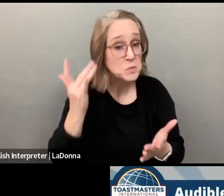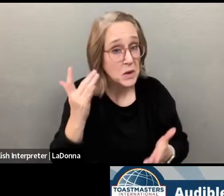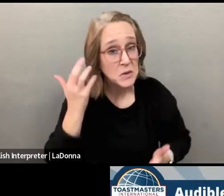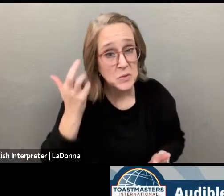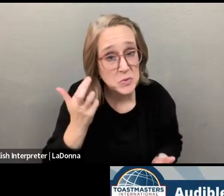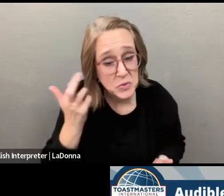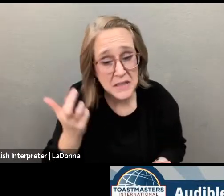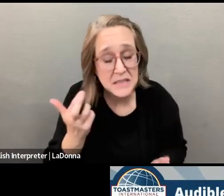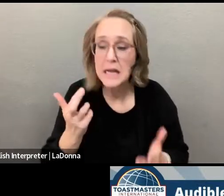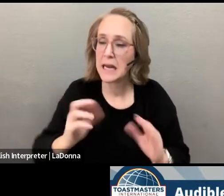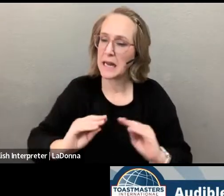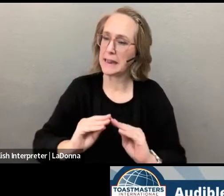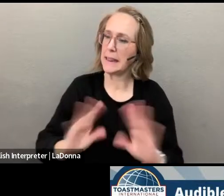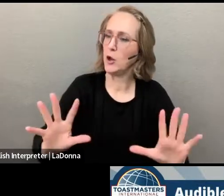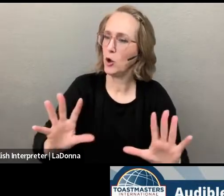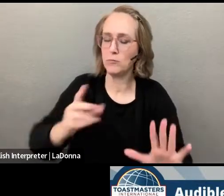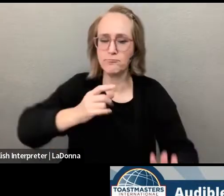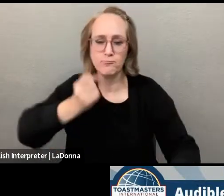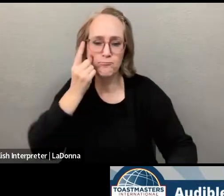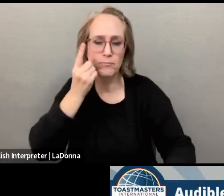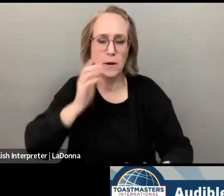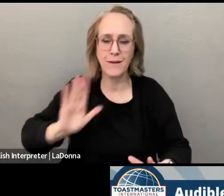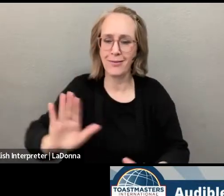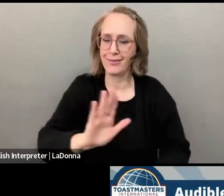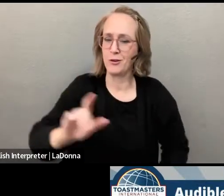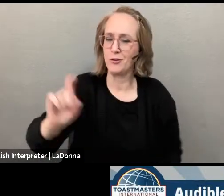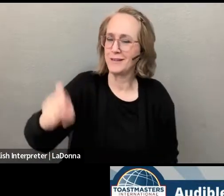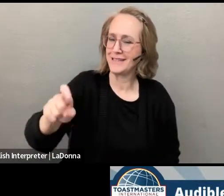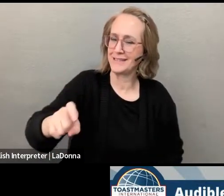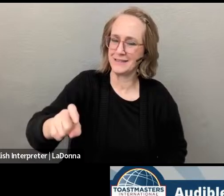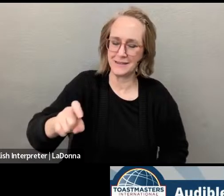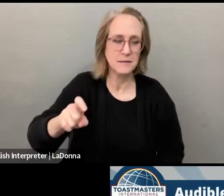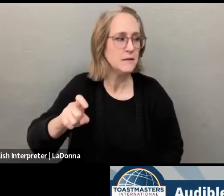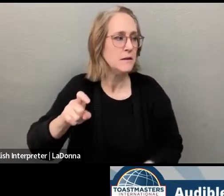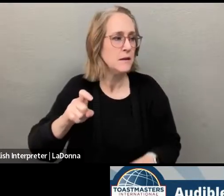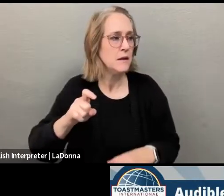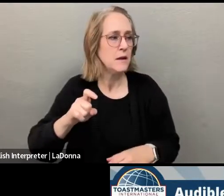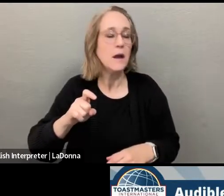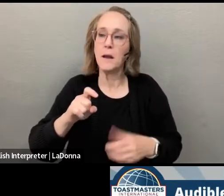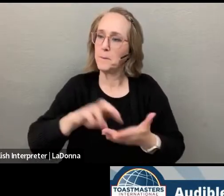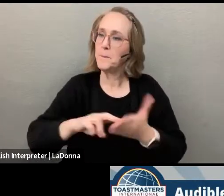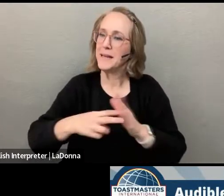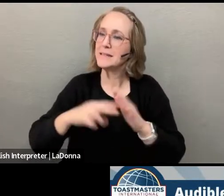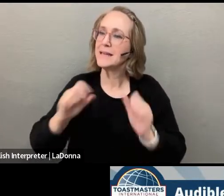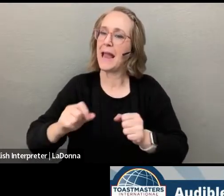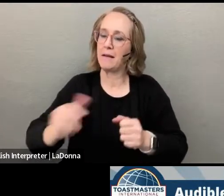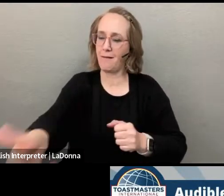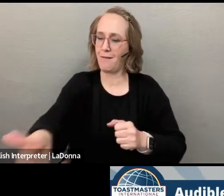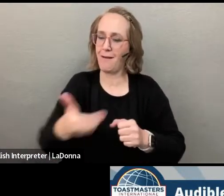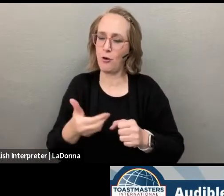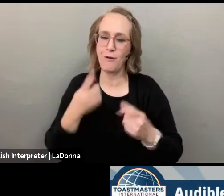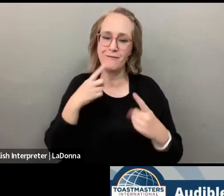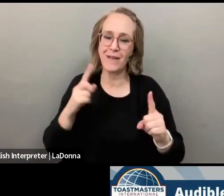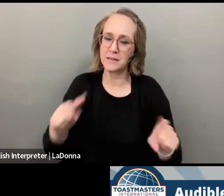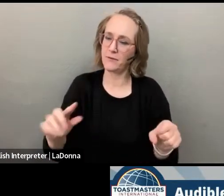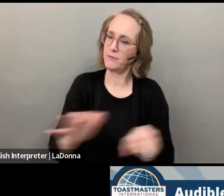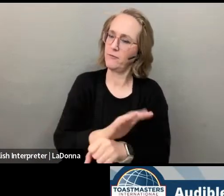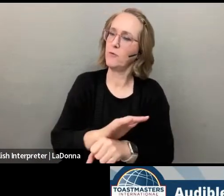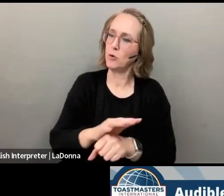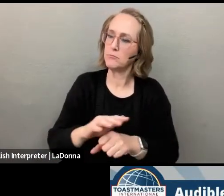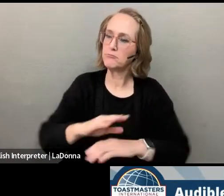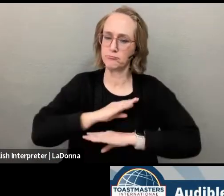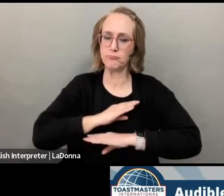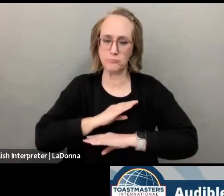clearer about what they need to fulfill their roles effectively. So the days of 2 years ago